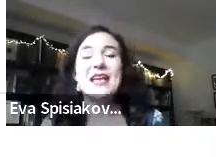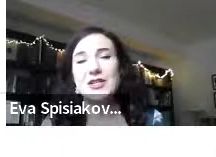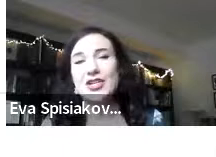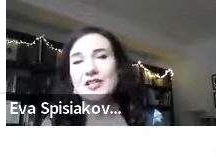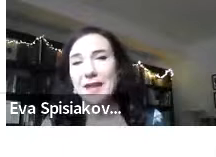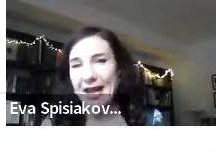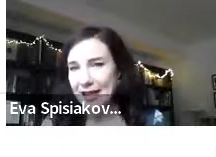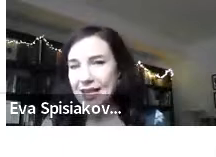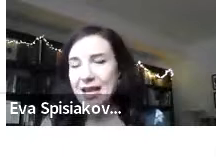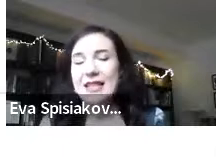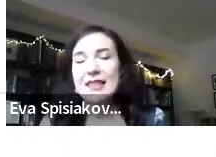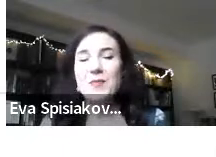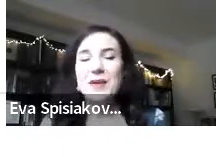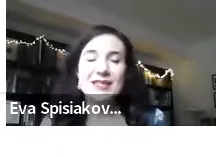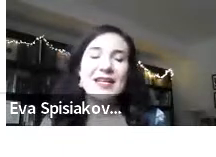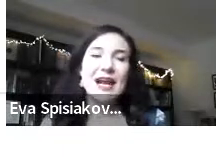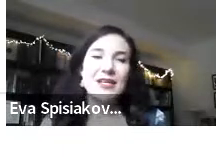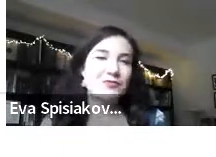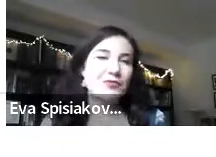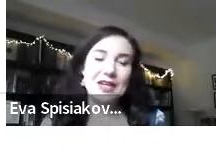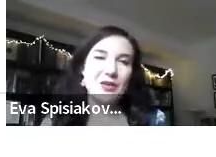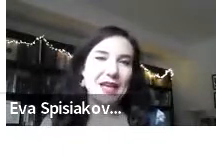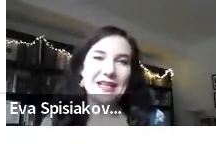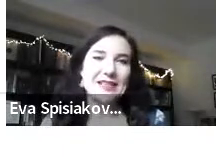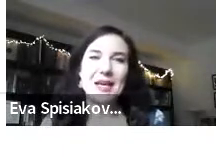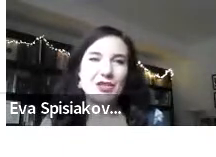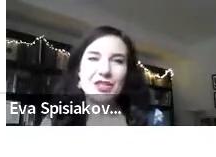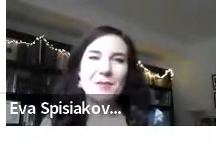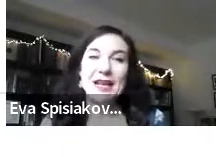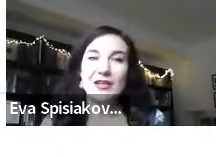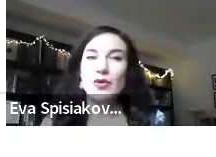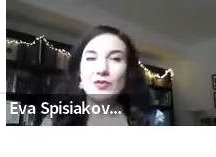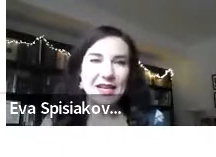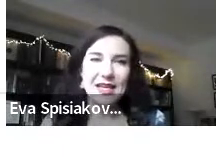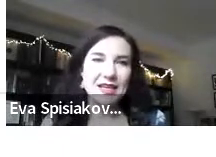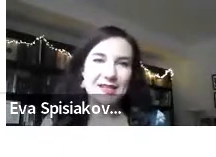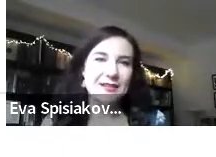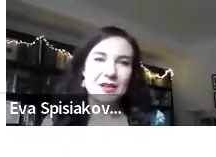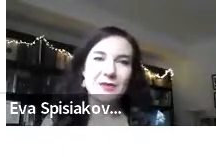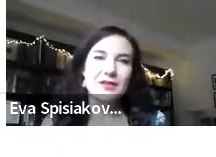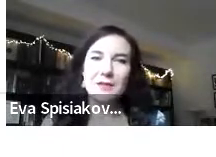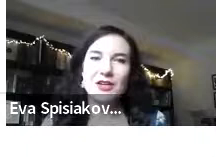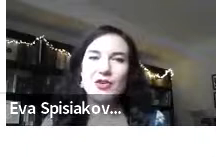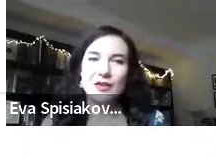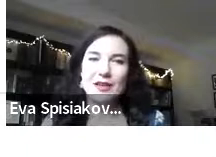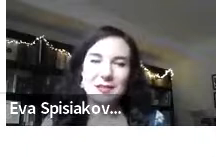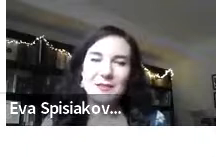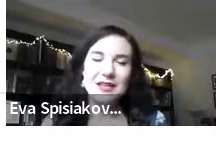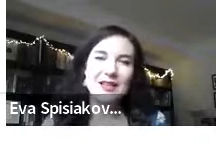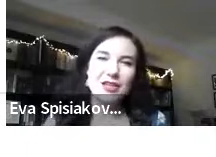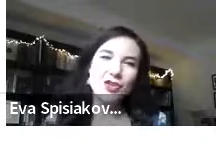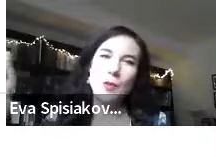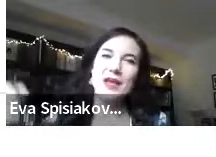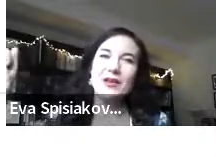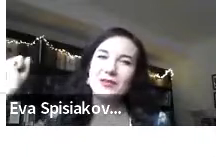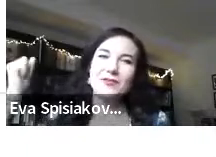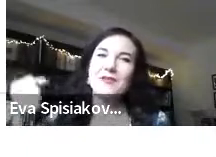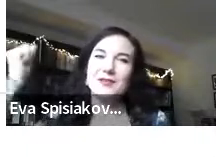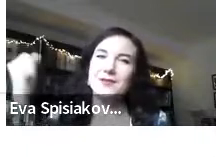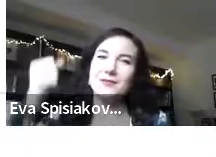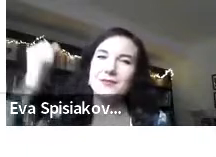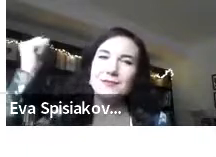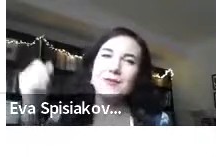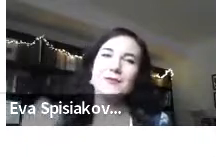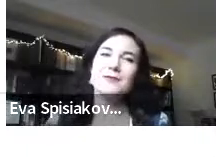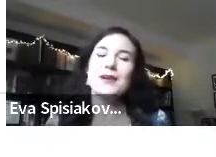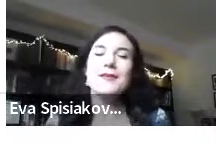inhaler is damaging the planet. Now, personally, I really don't like the damaging the planet already. It's, the image of an asthma inhaler stomping on the